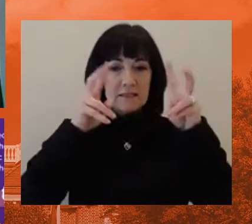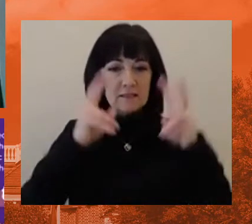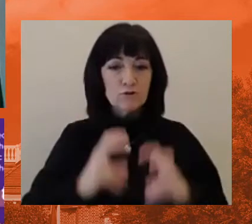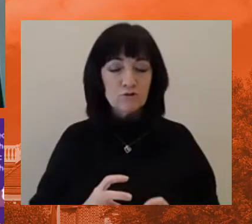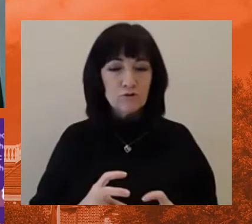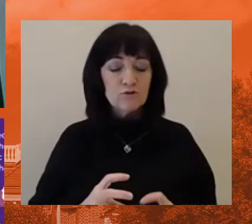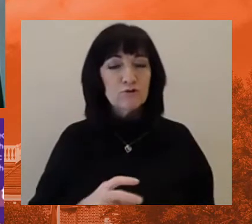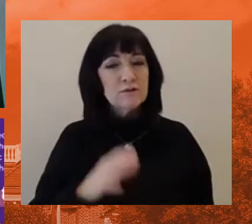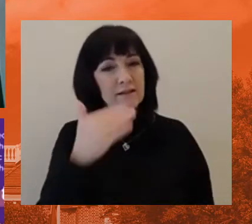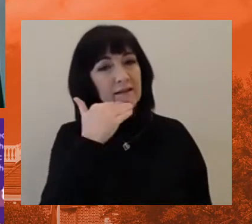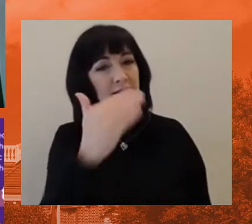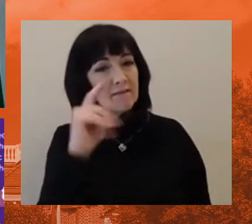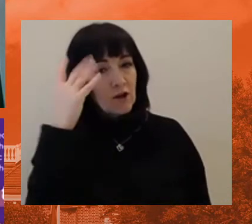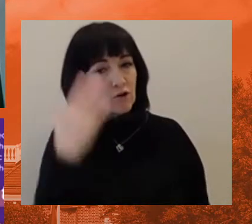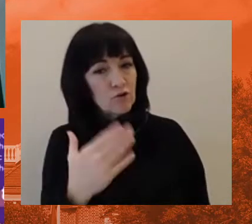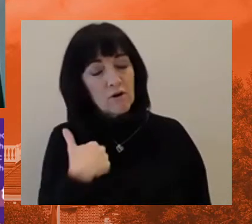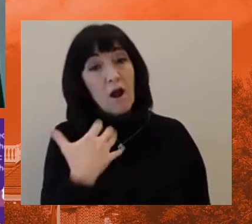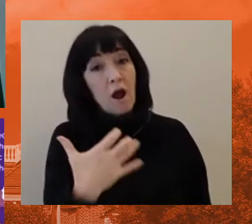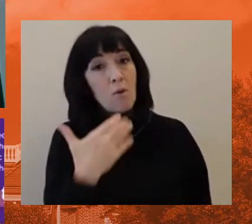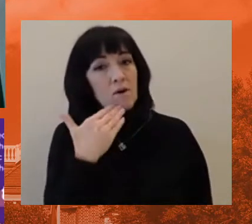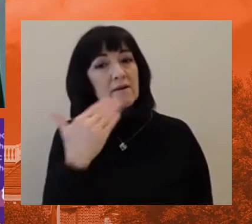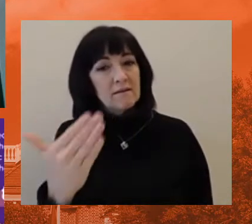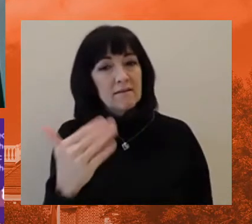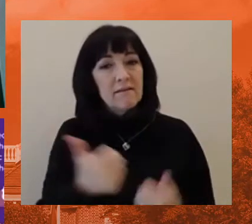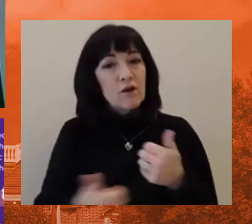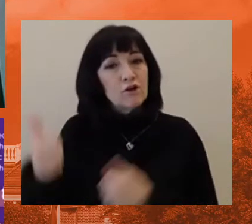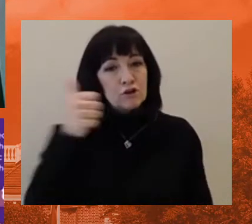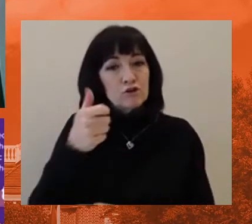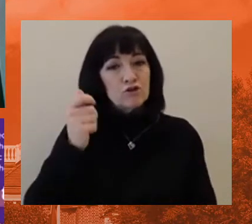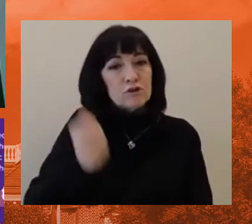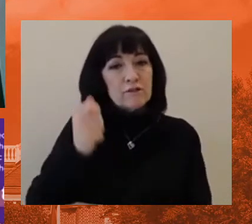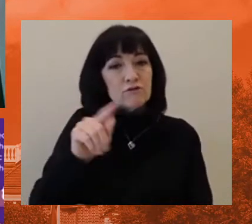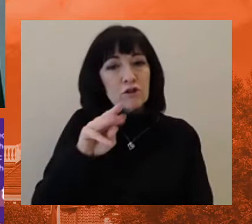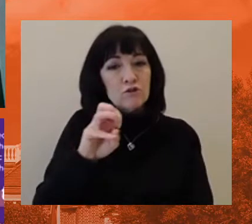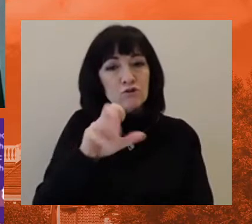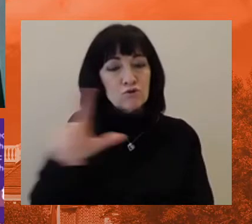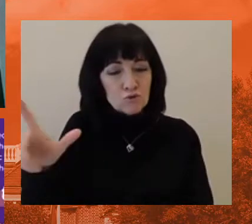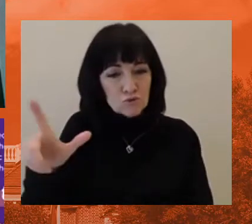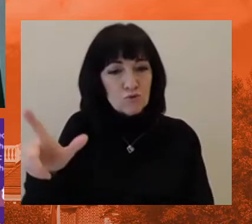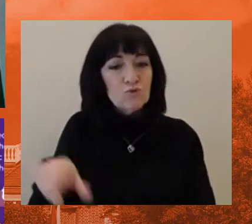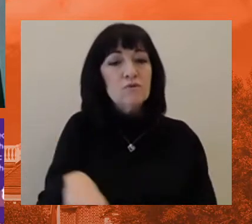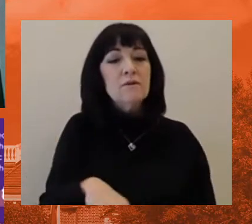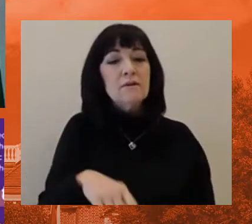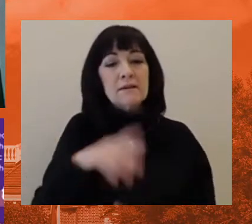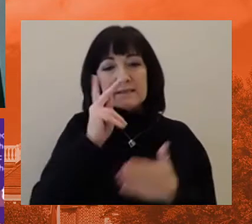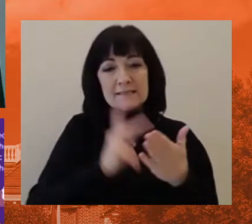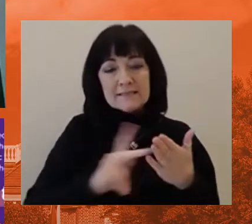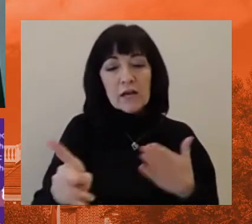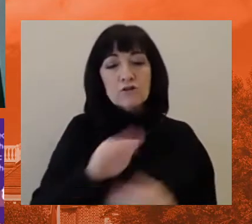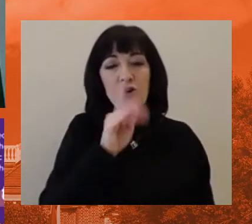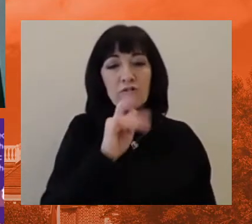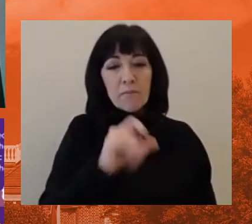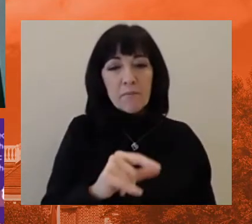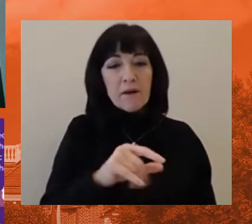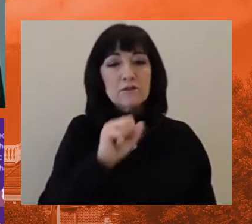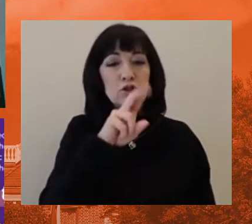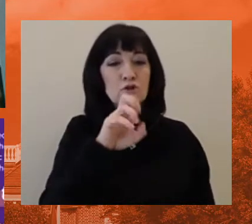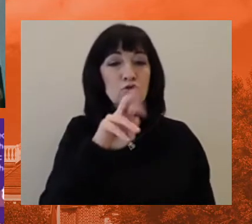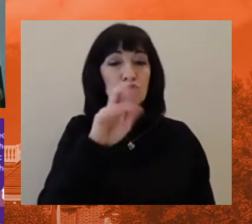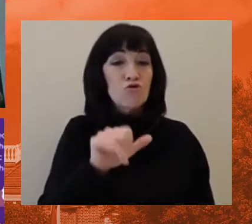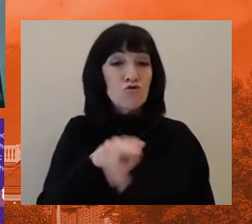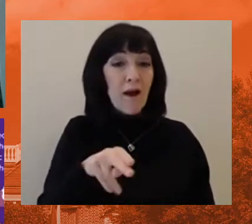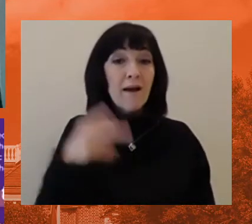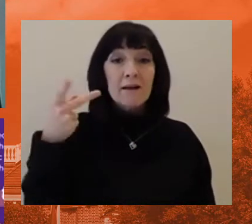also thanking Chief Judge Knoll, Secretary Bunting, Sue Ryan, Pam, and all